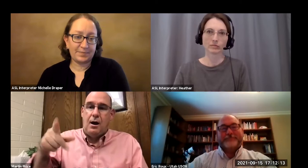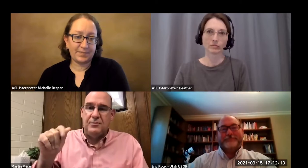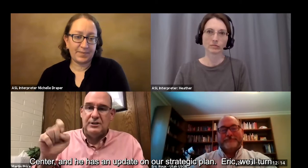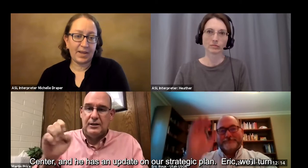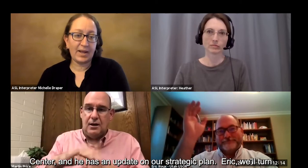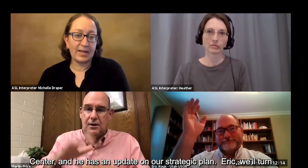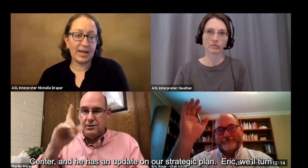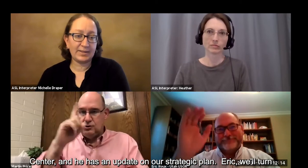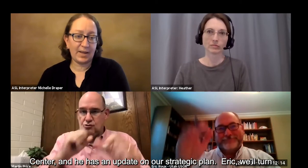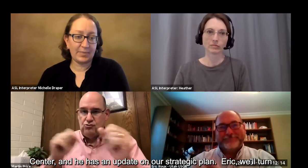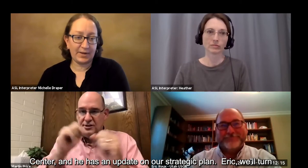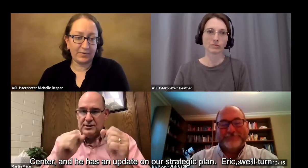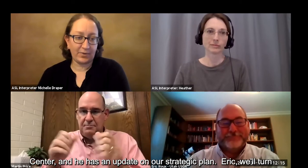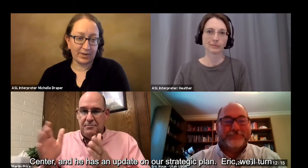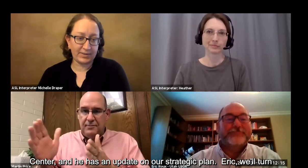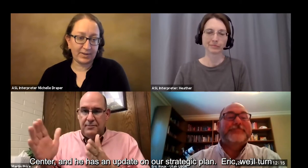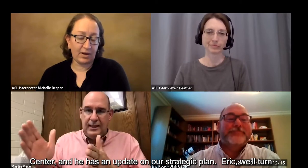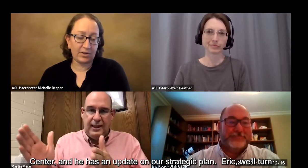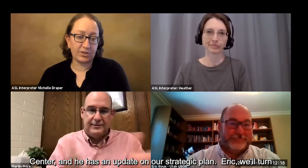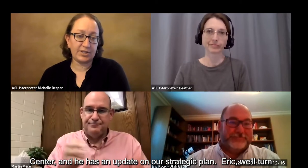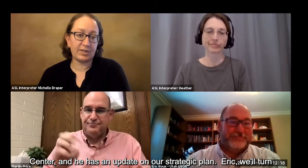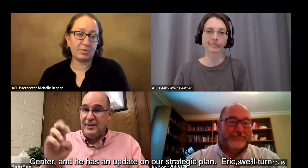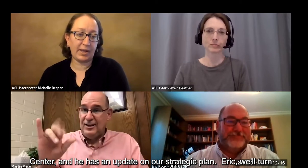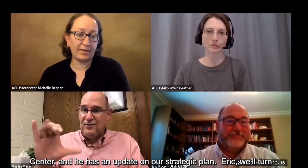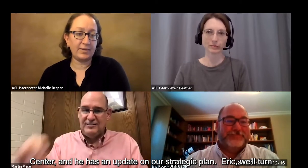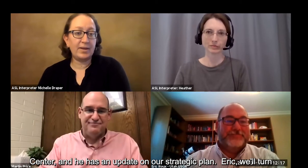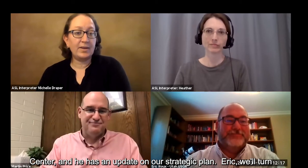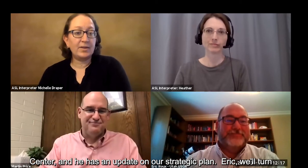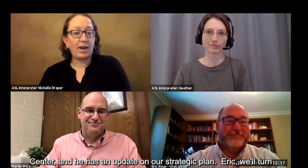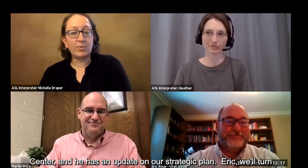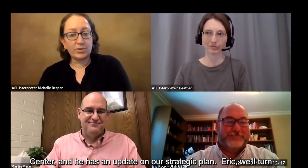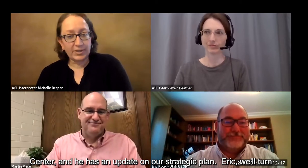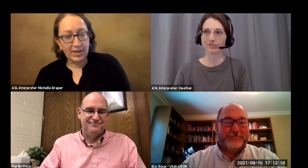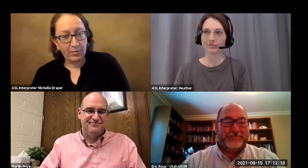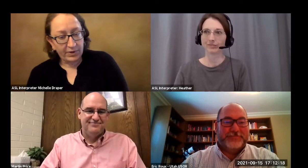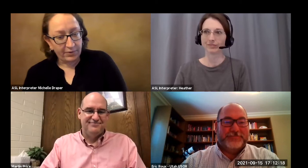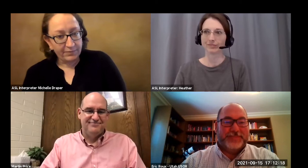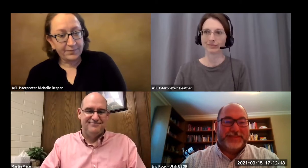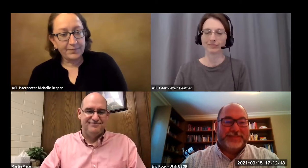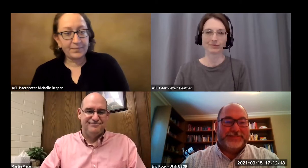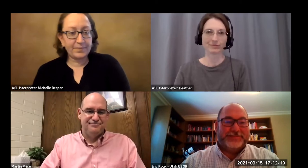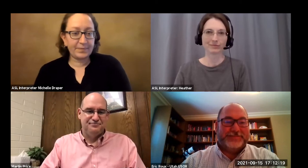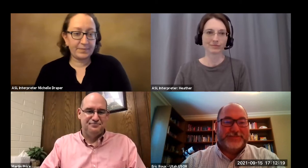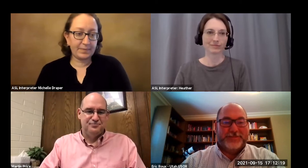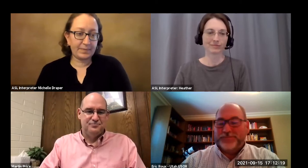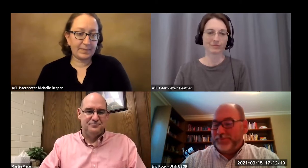Center. And he has an update for us on our strategic plan. Eric, we'll turn the time over to you.